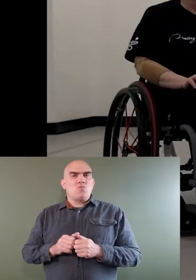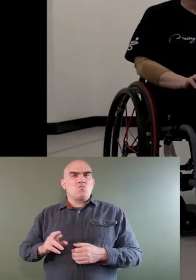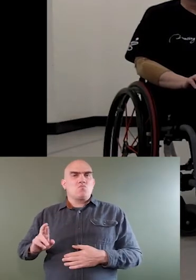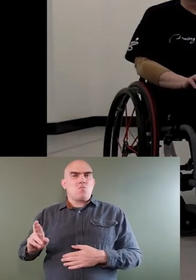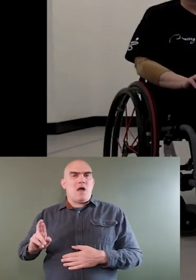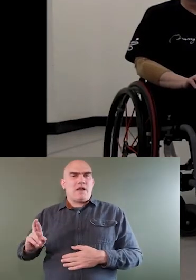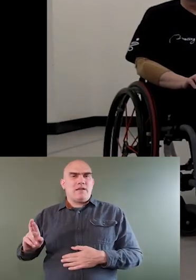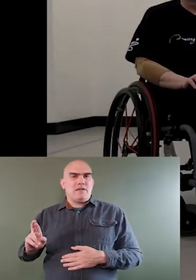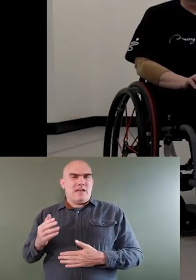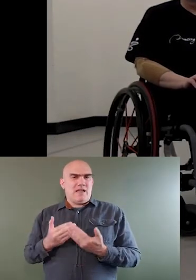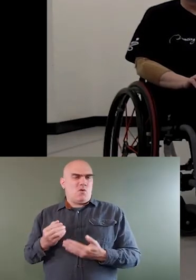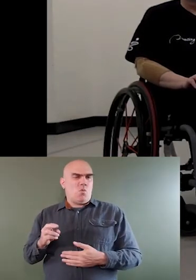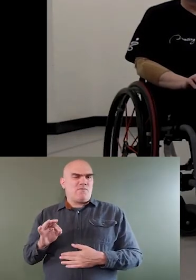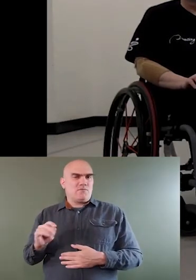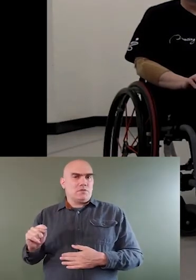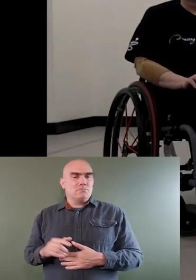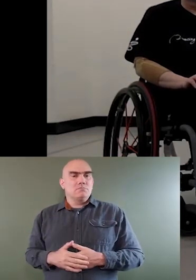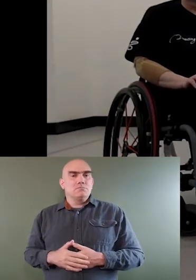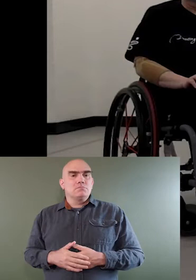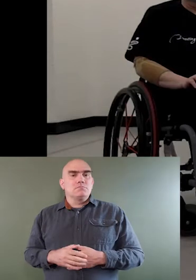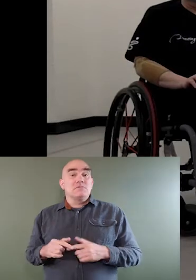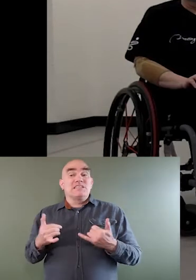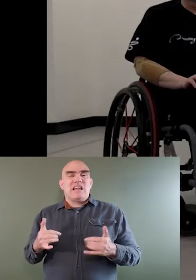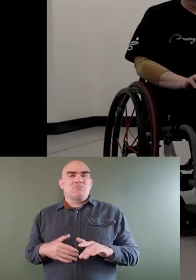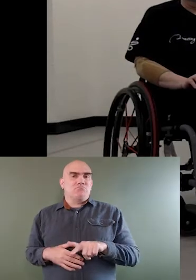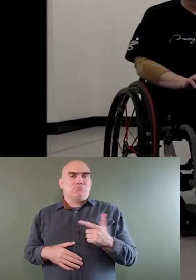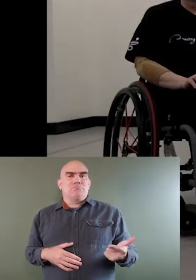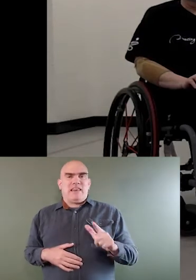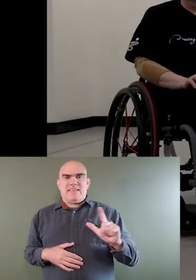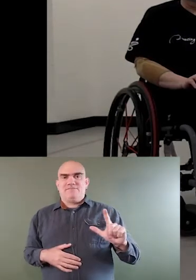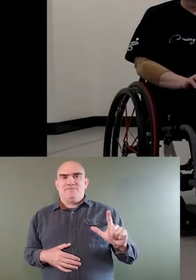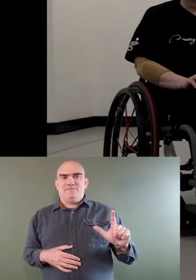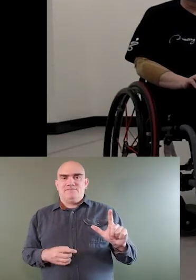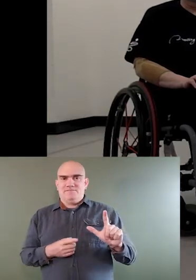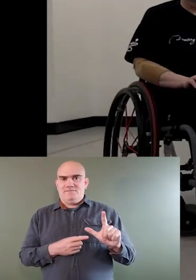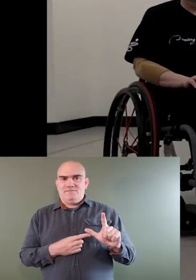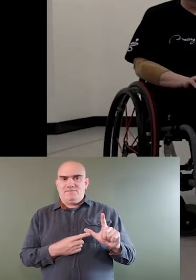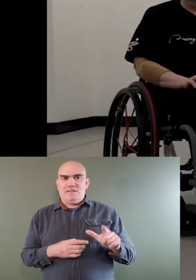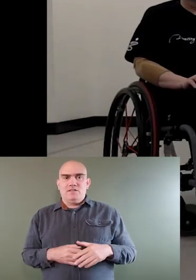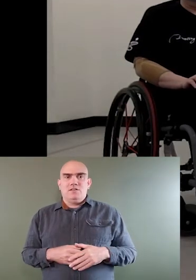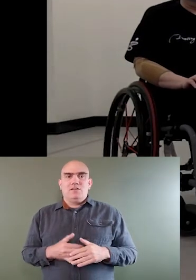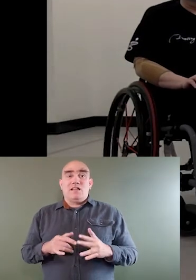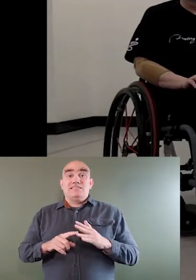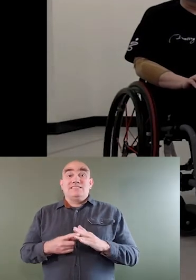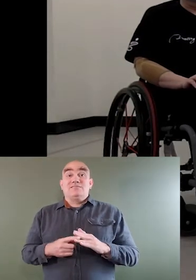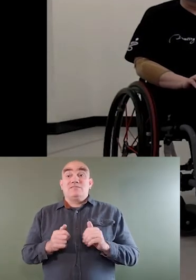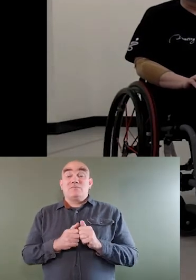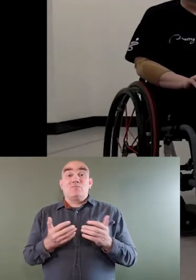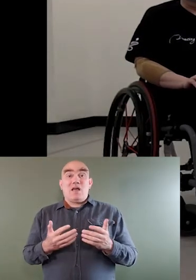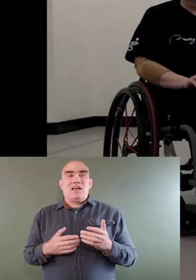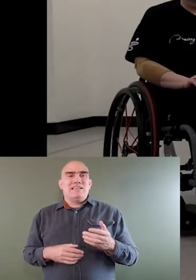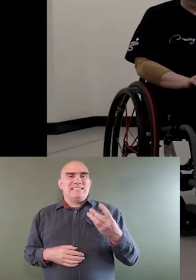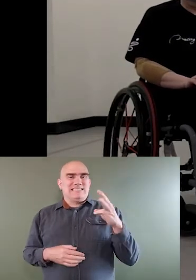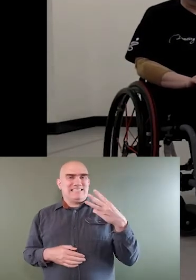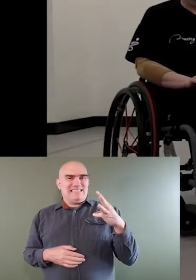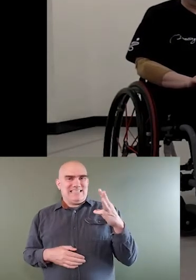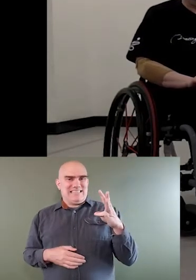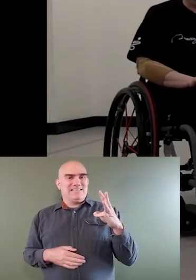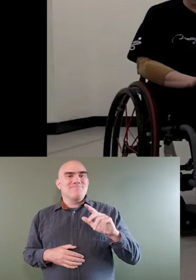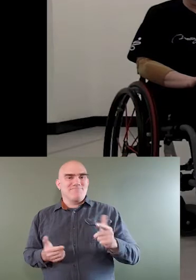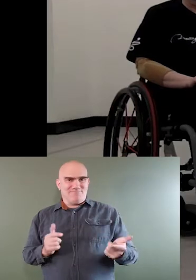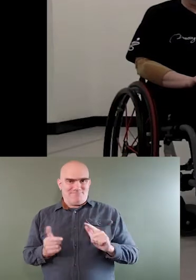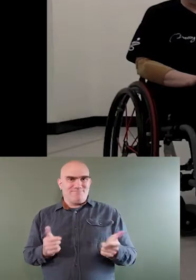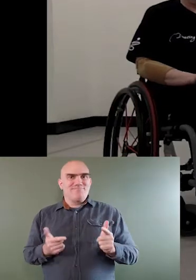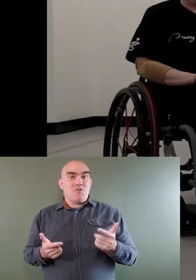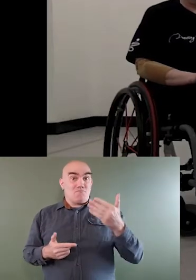right hand or foot. Let's start with the left now. We begin with 16 alternating